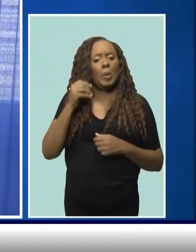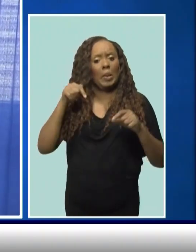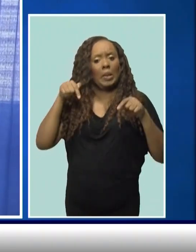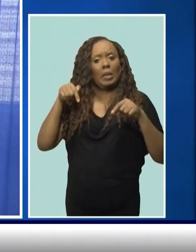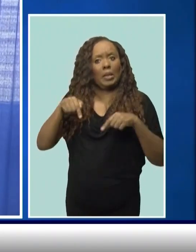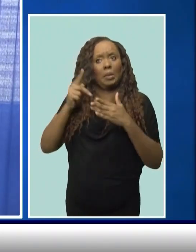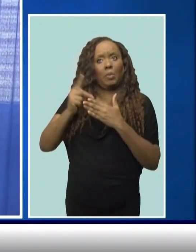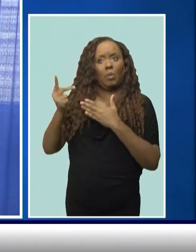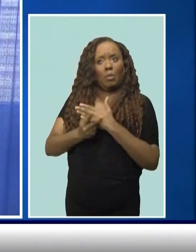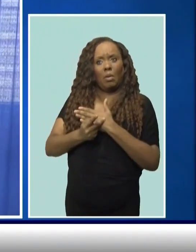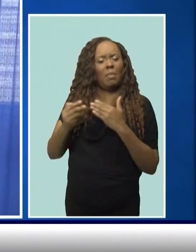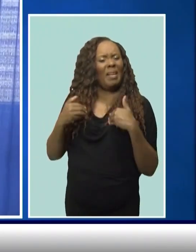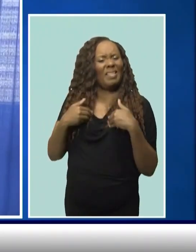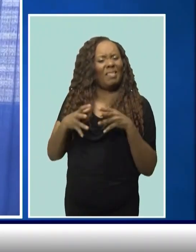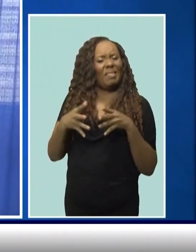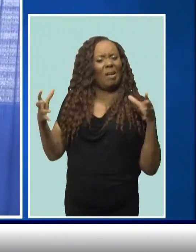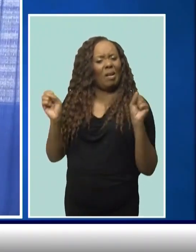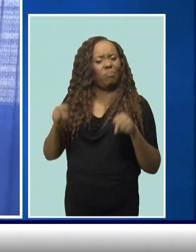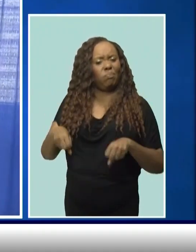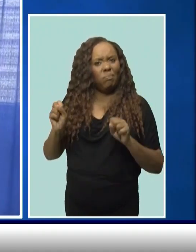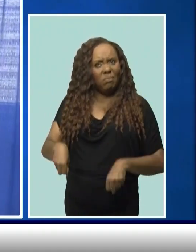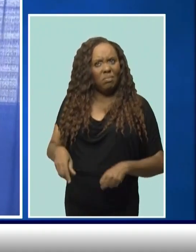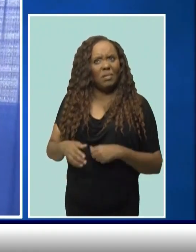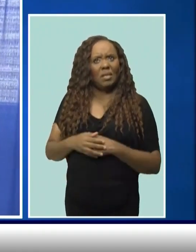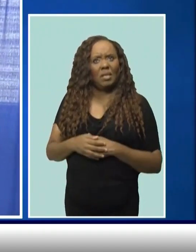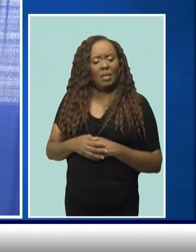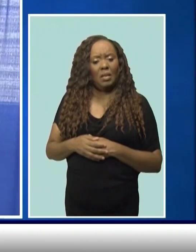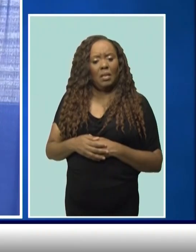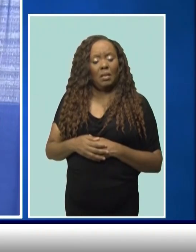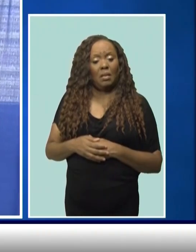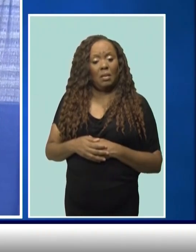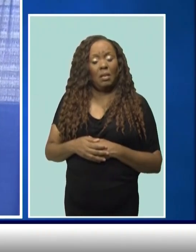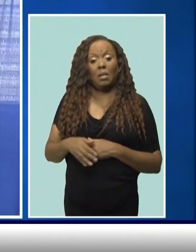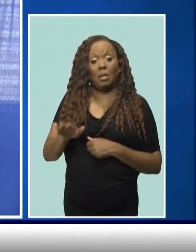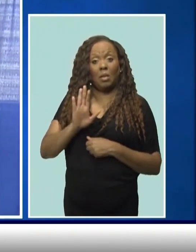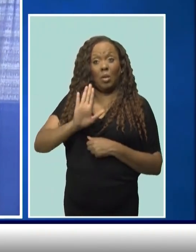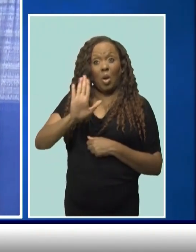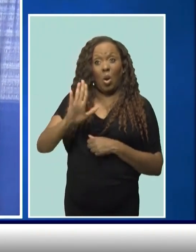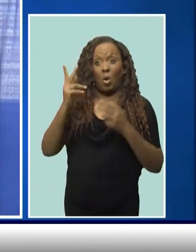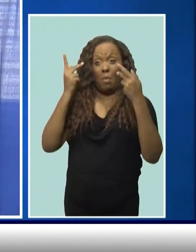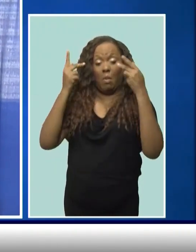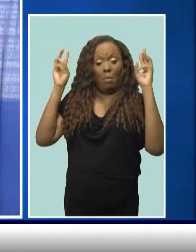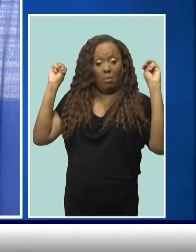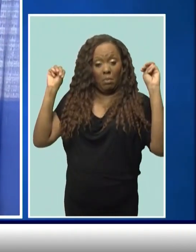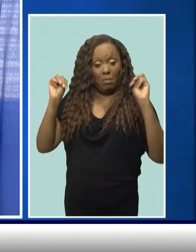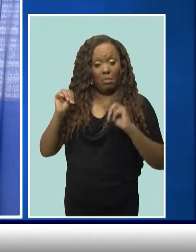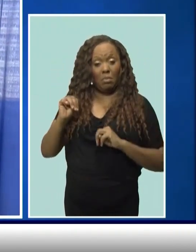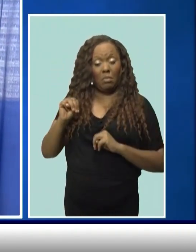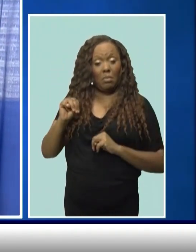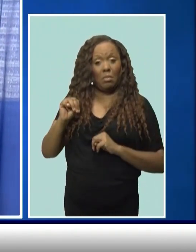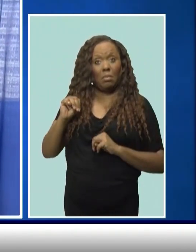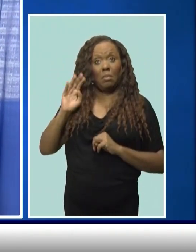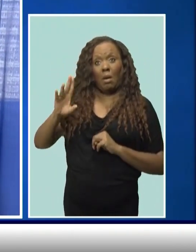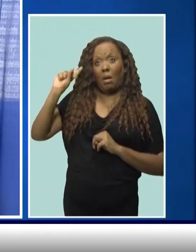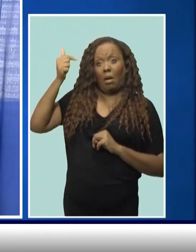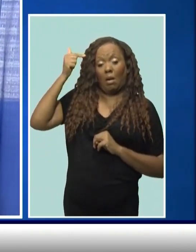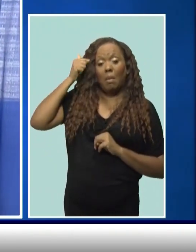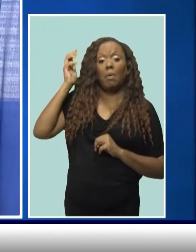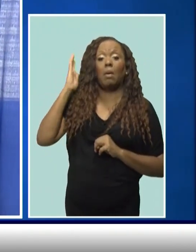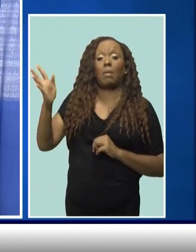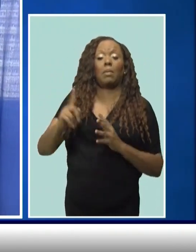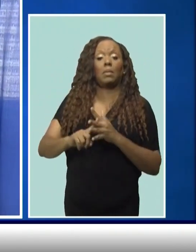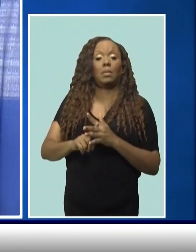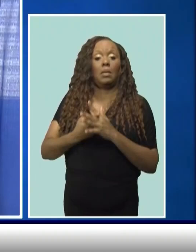and a prime minister and a government, we start in a new future